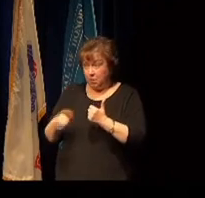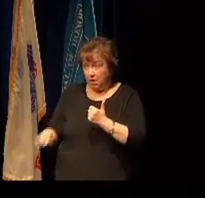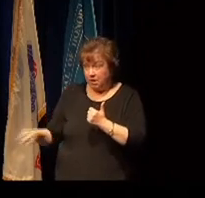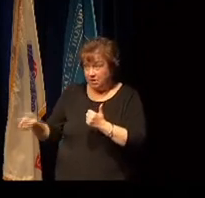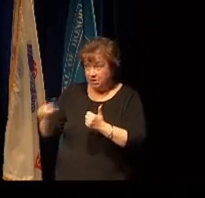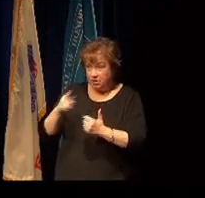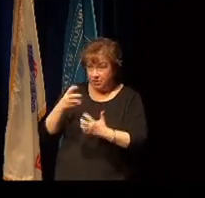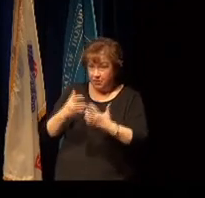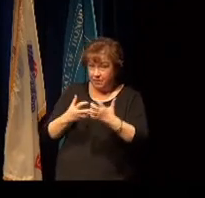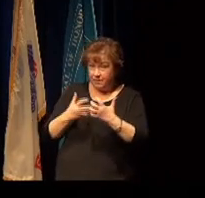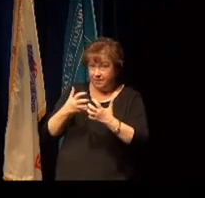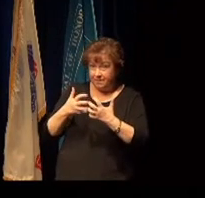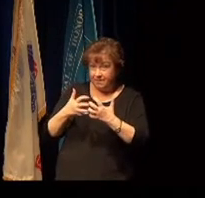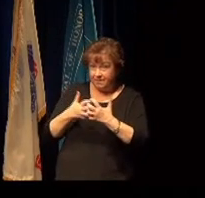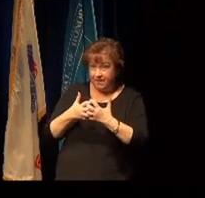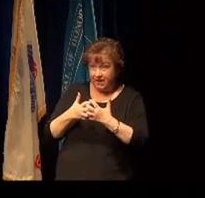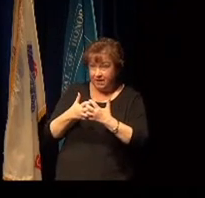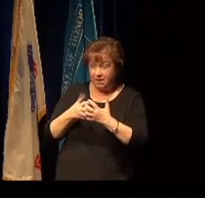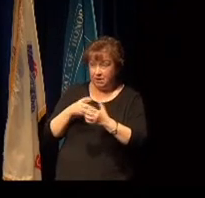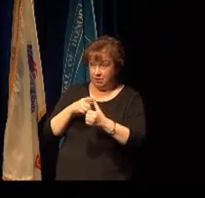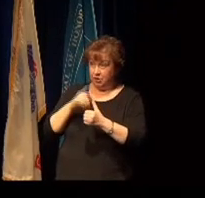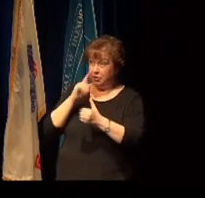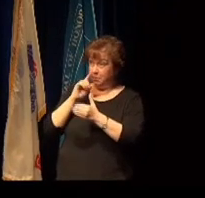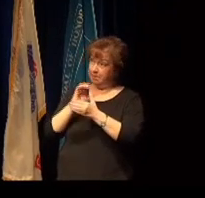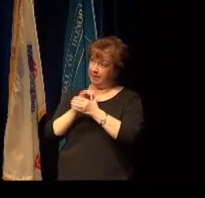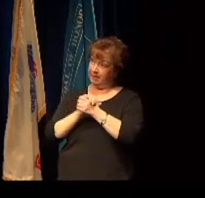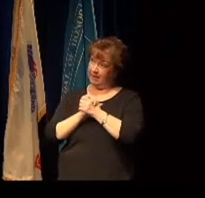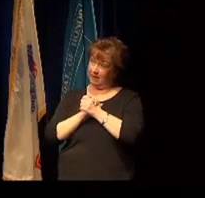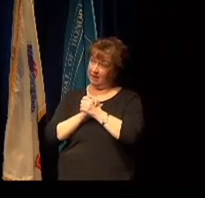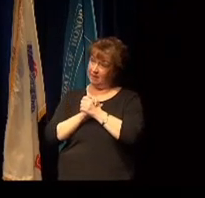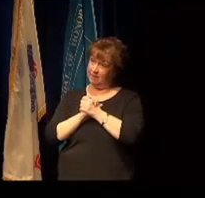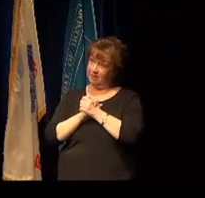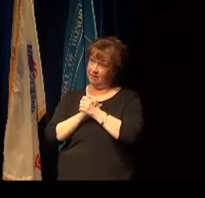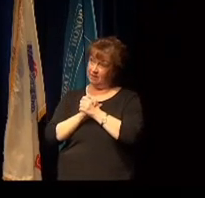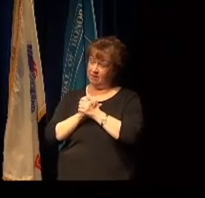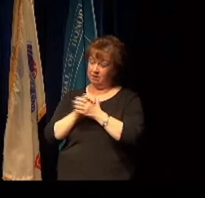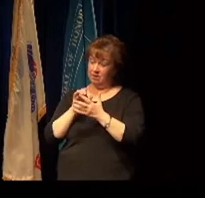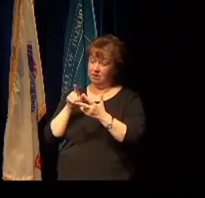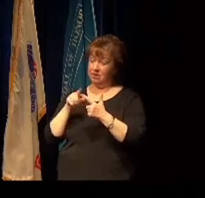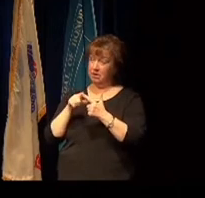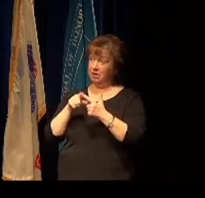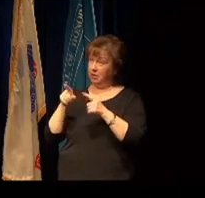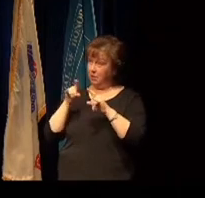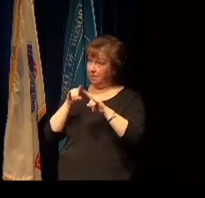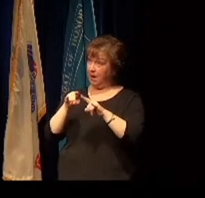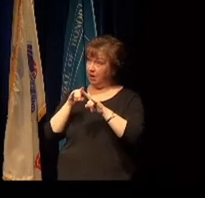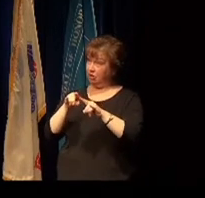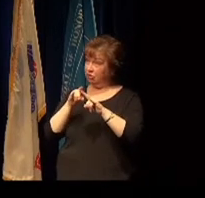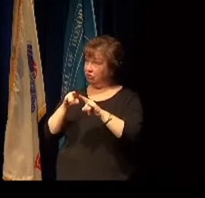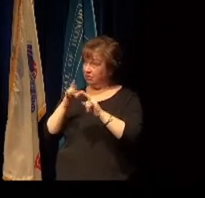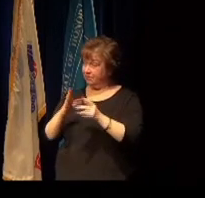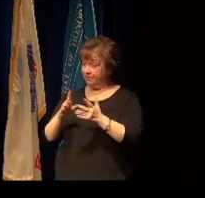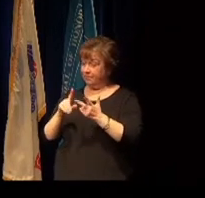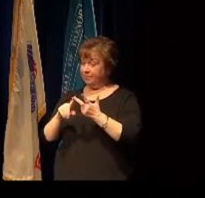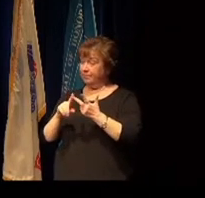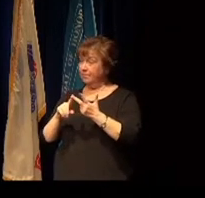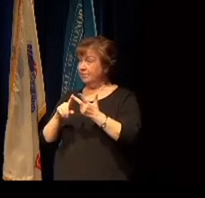in? Do you believe? Are you a mocker? Or do you